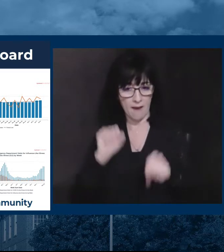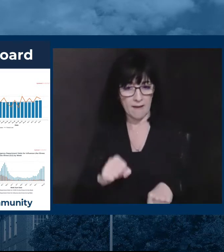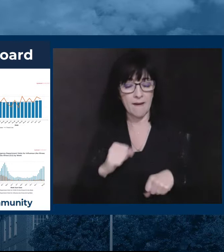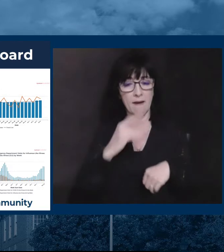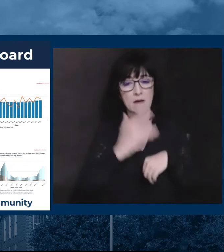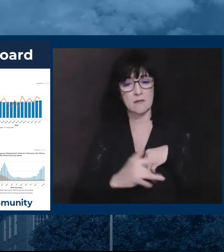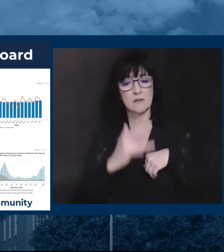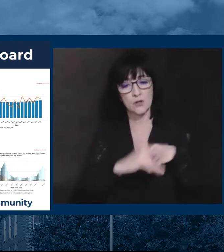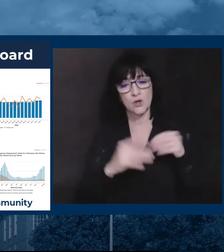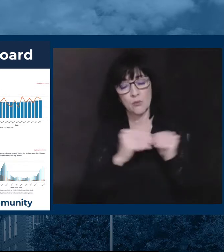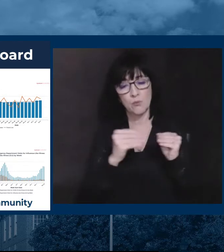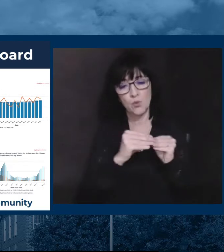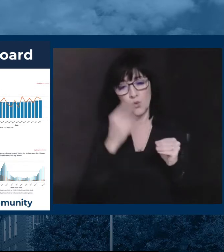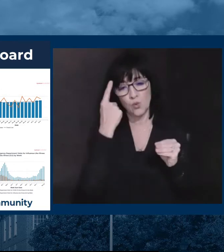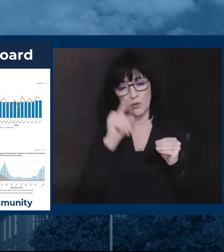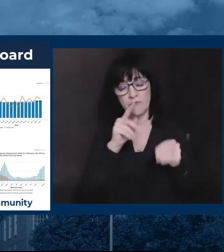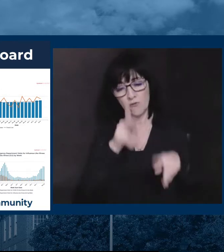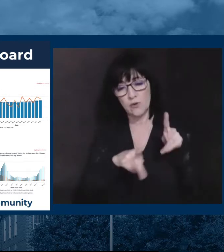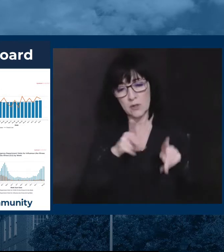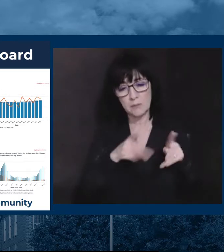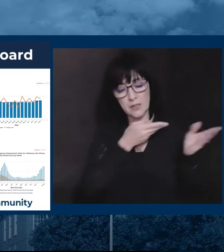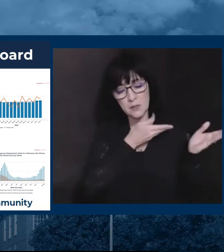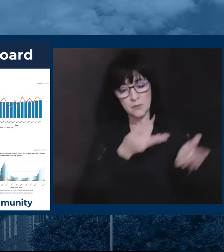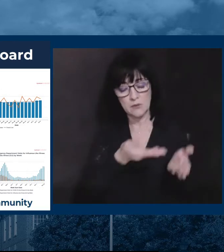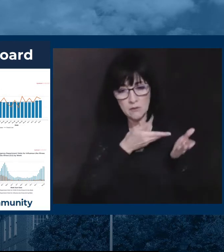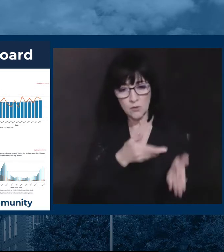methods and other things to